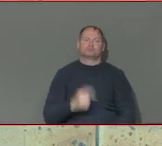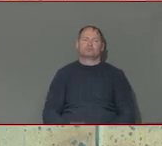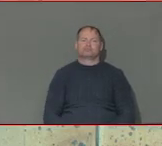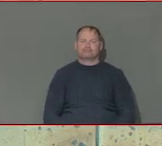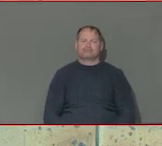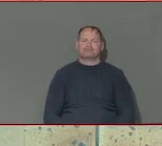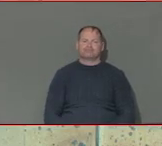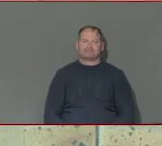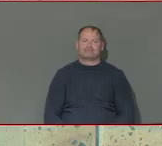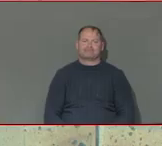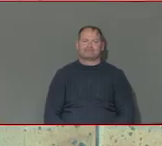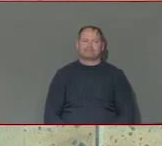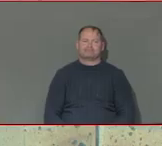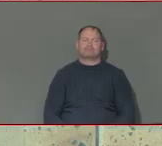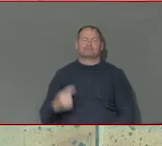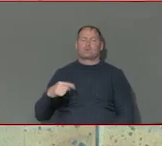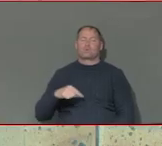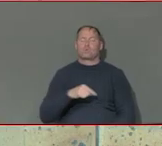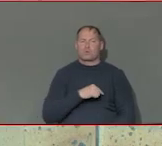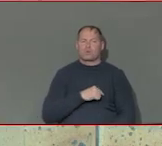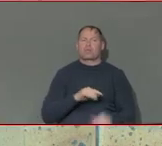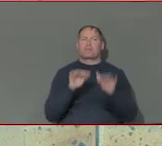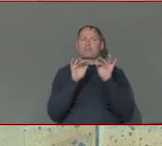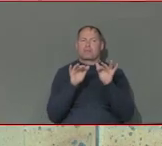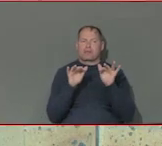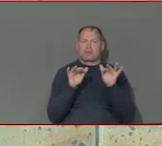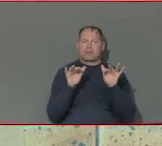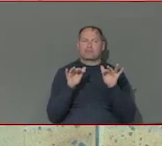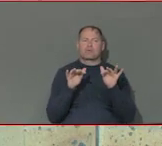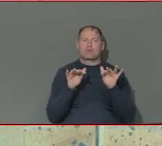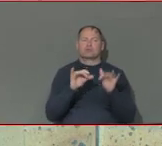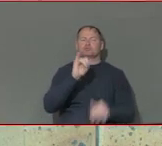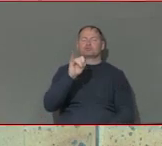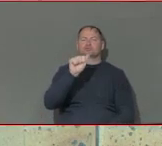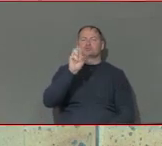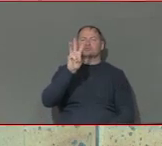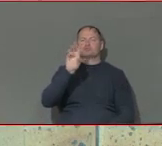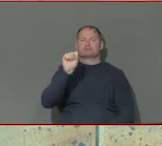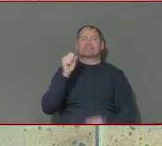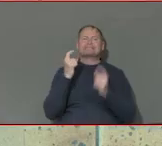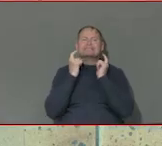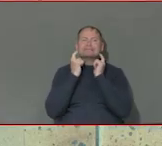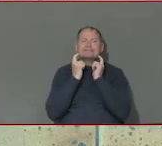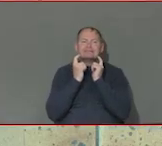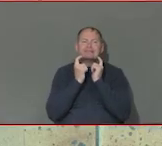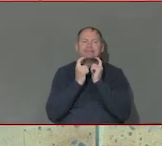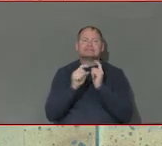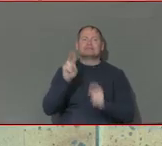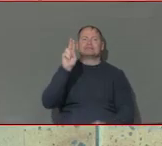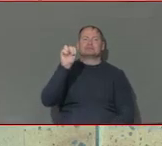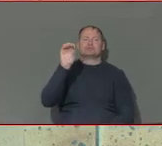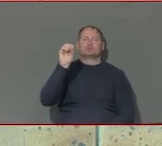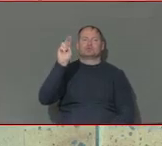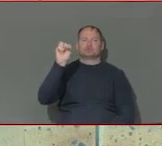Then, us as modern humans, our jaws, we say they are